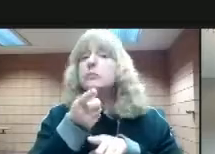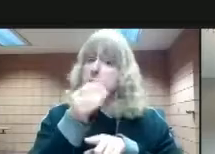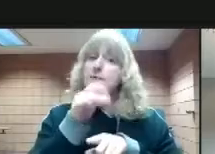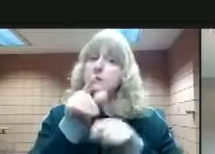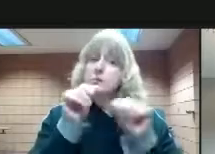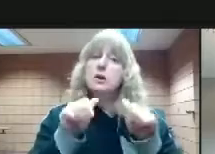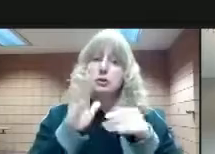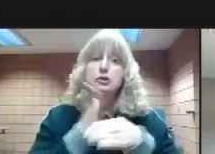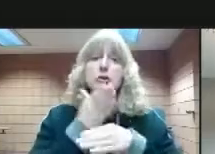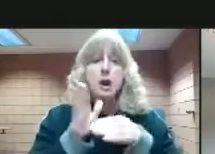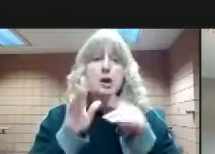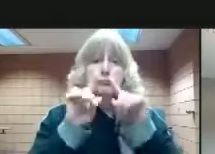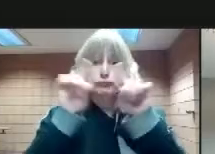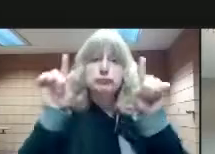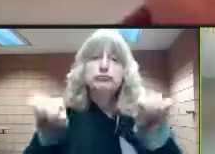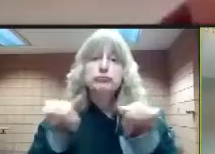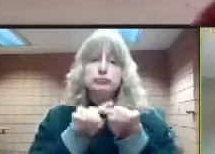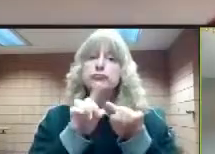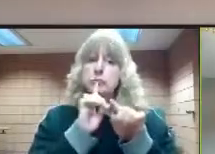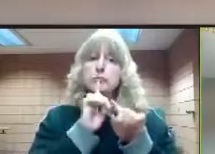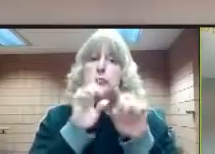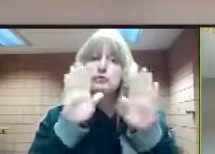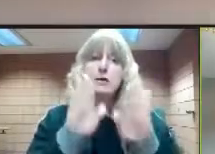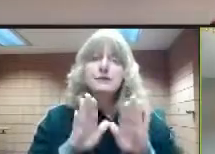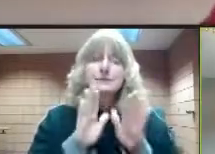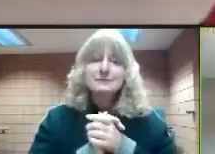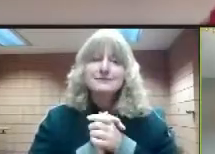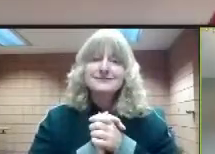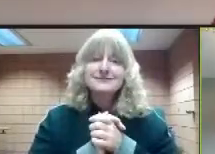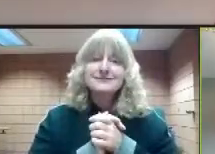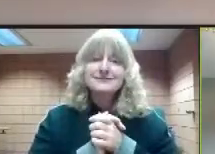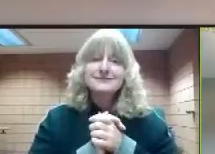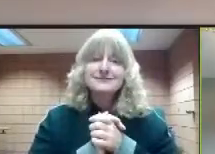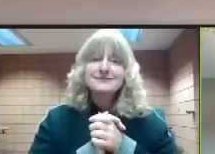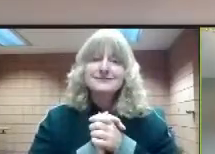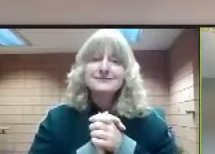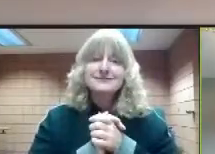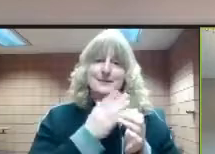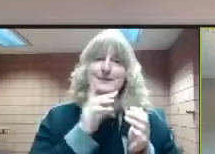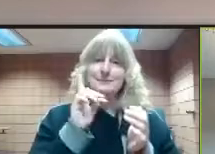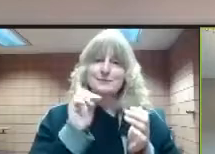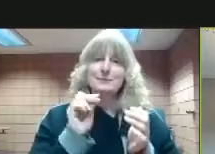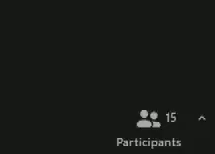great. All right, happy to do so.